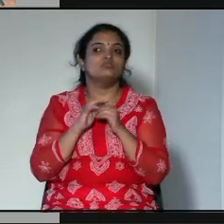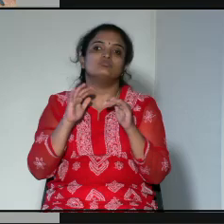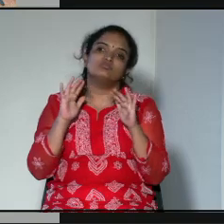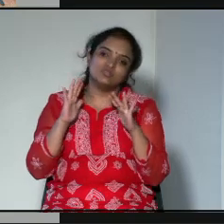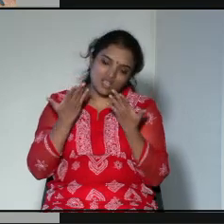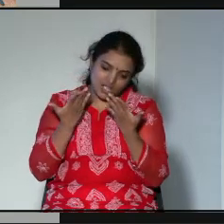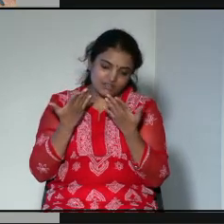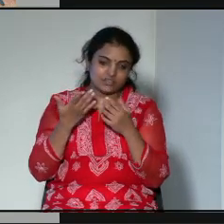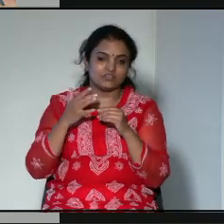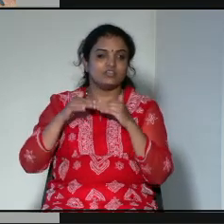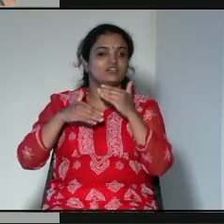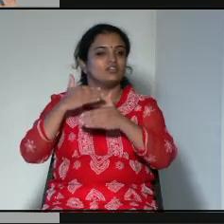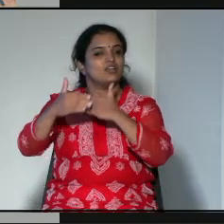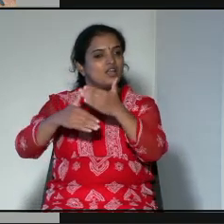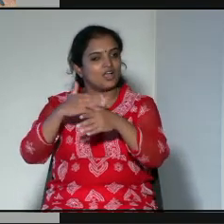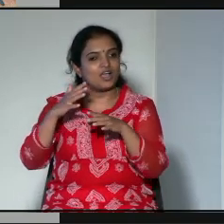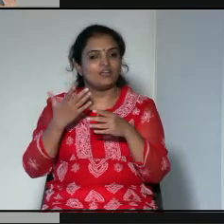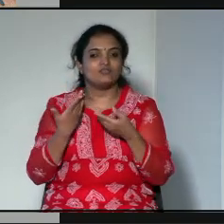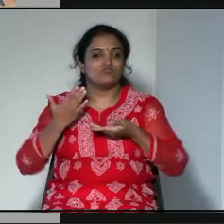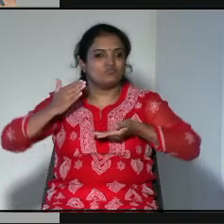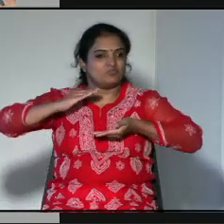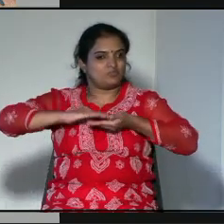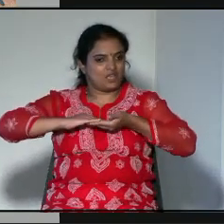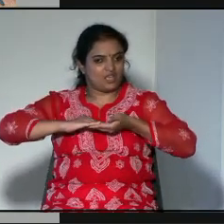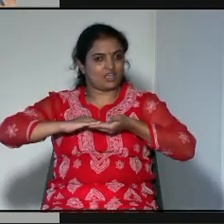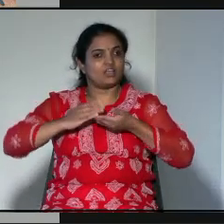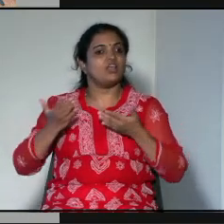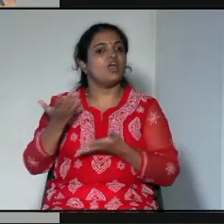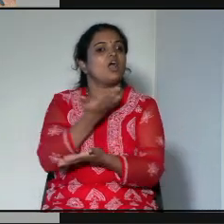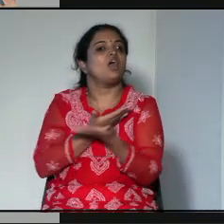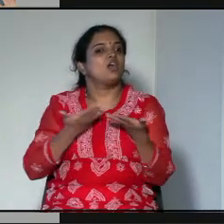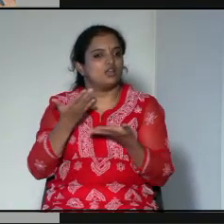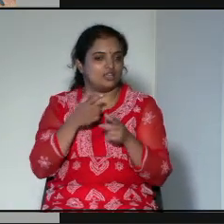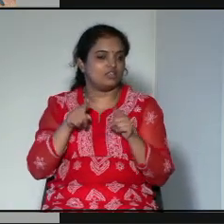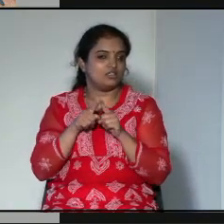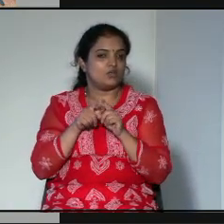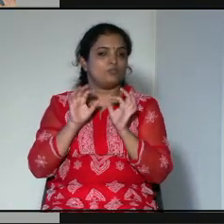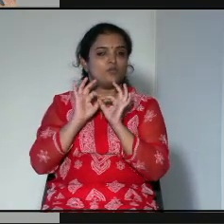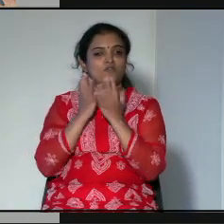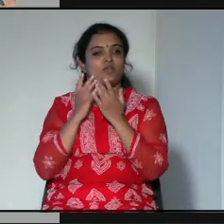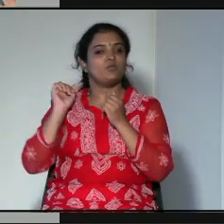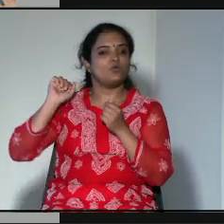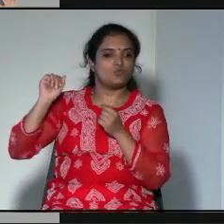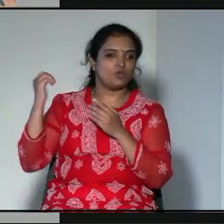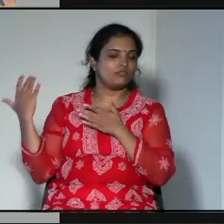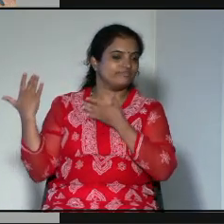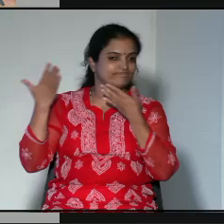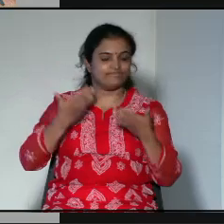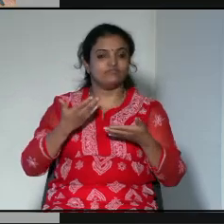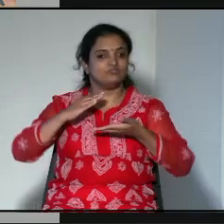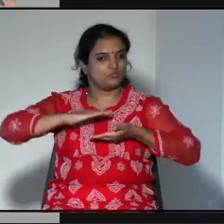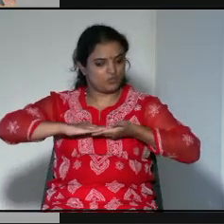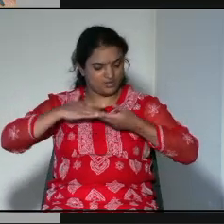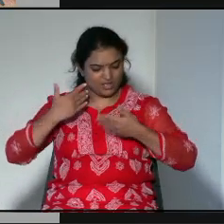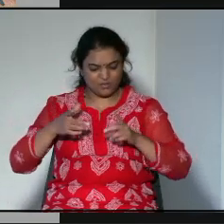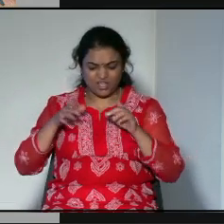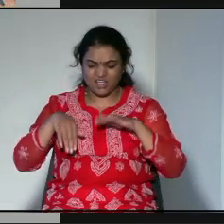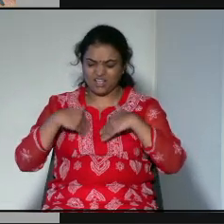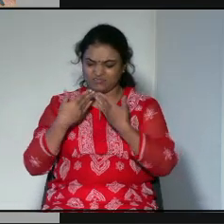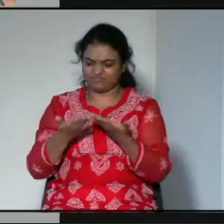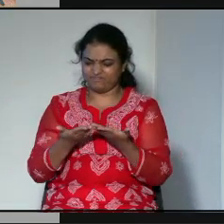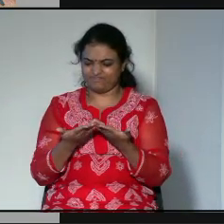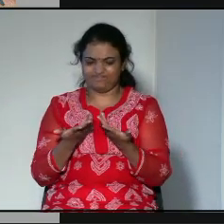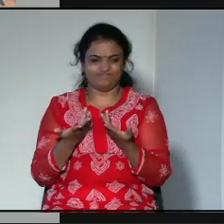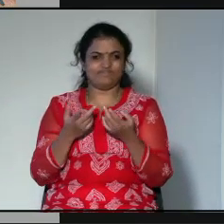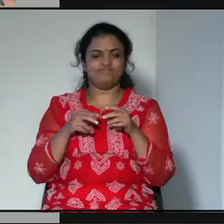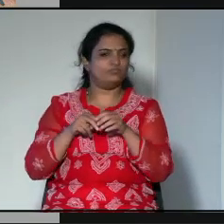did not work, she walked out of it. She finds herself in Delhi at the juncture of independence.